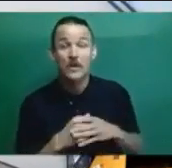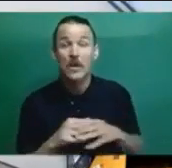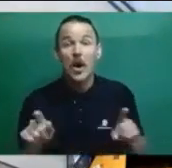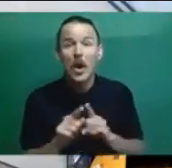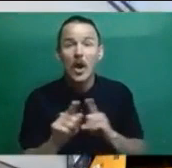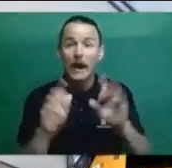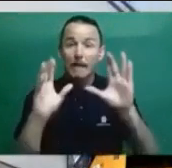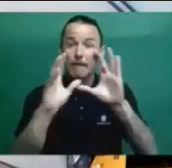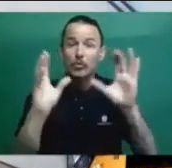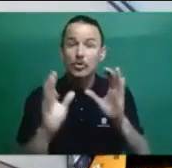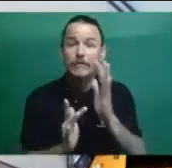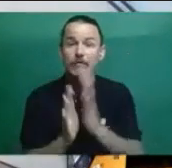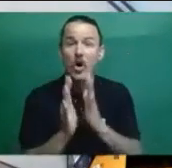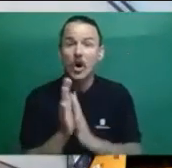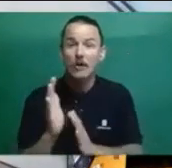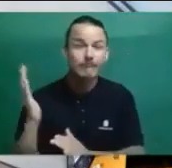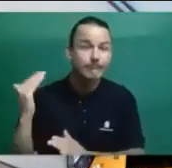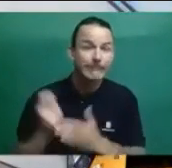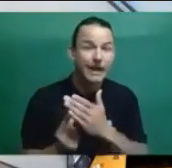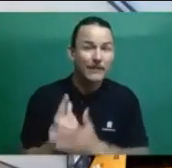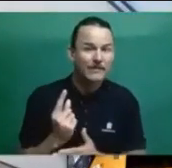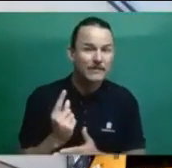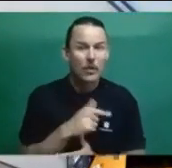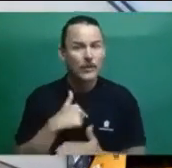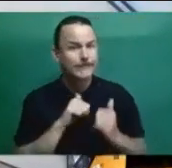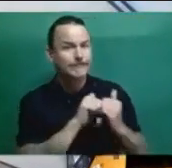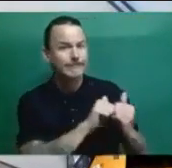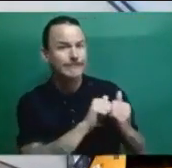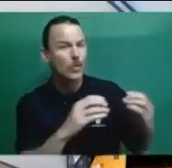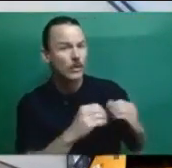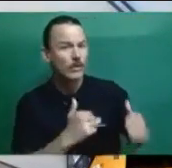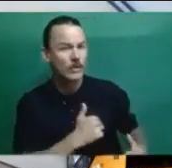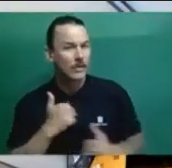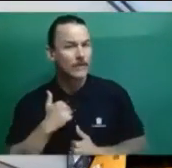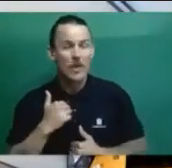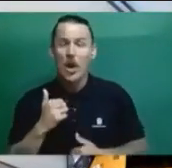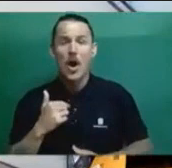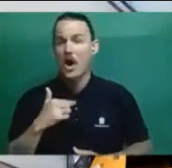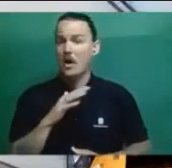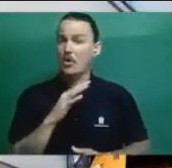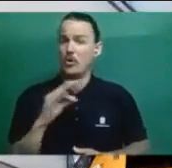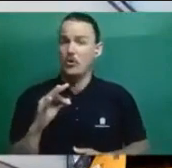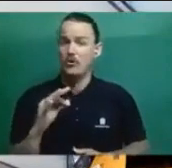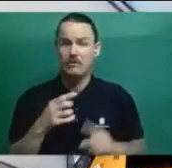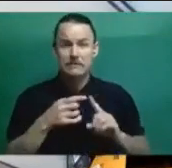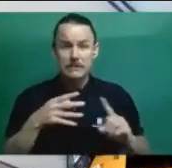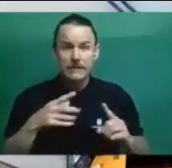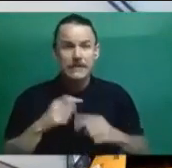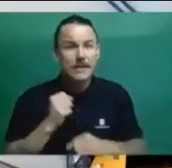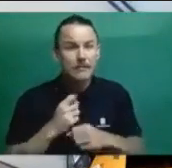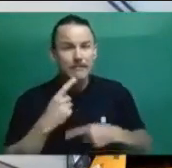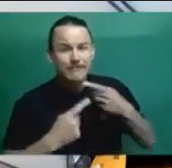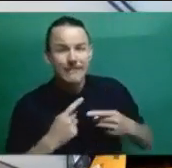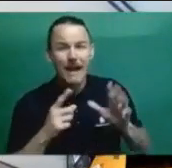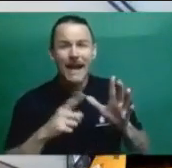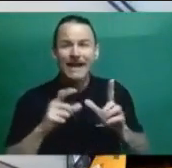I don't have specific examples of exactly what role the ADF has played. I'm happy to get that for you. And in fact, Professor Sutton might be able to